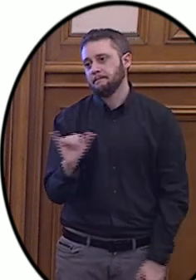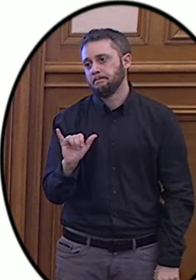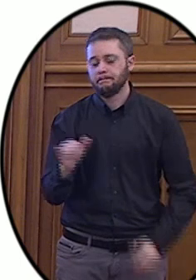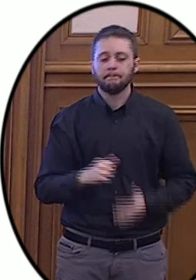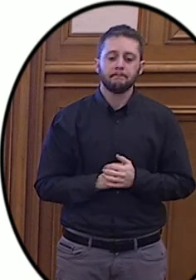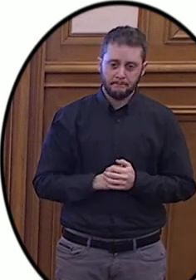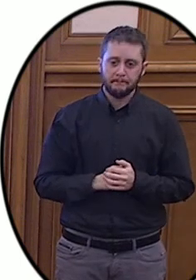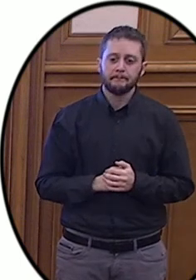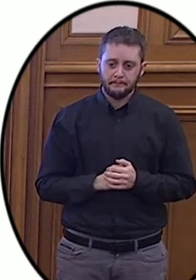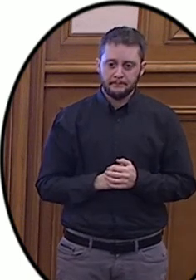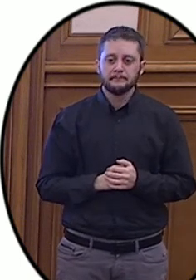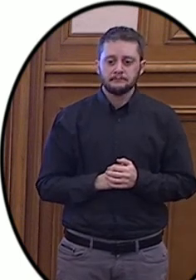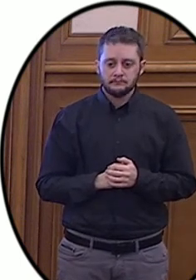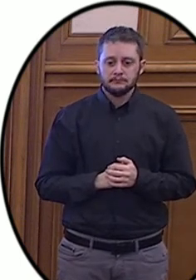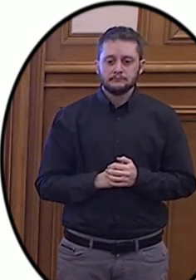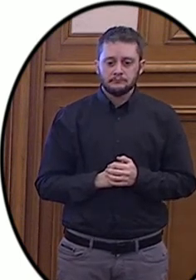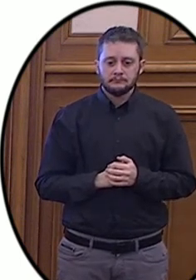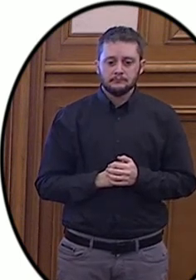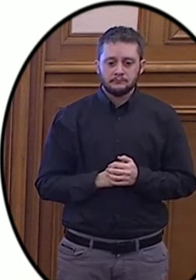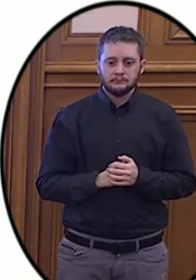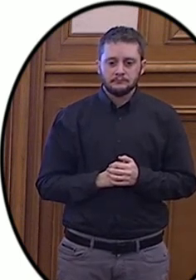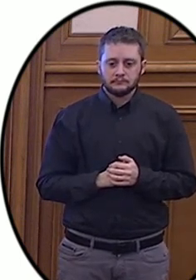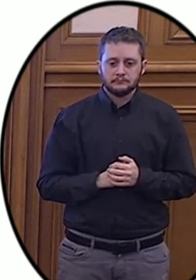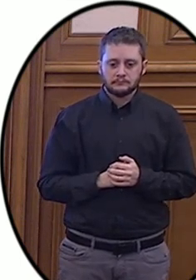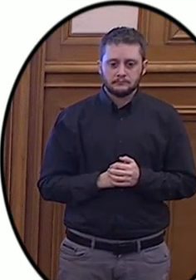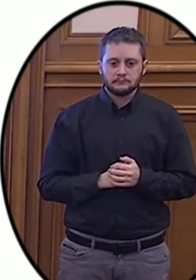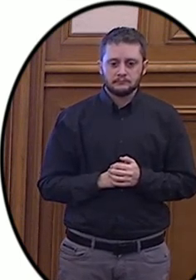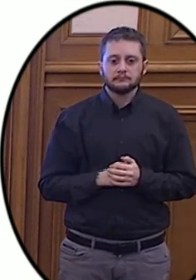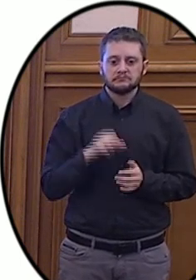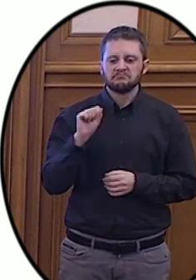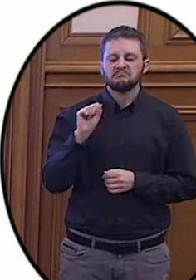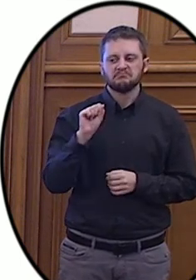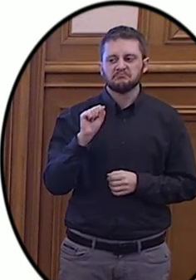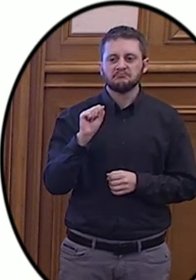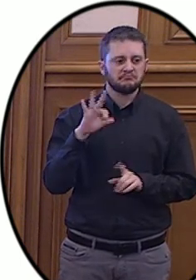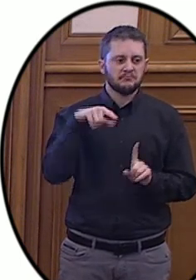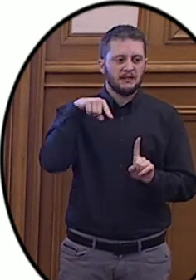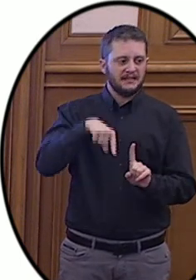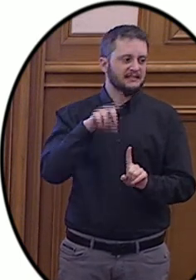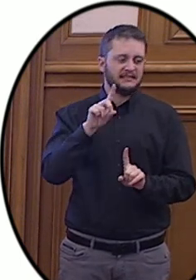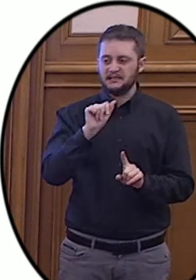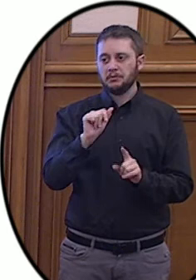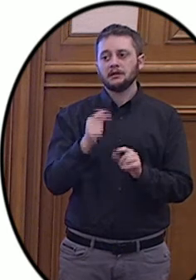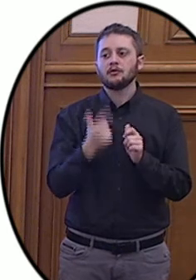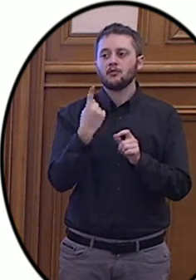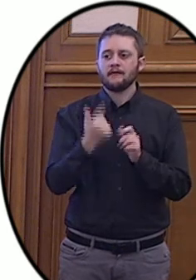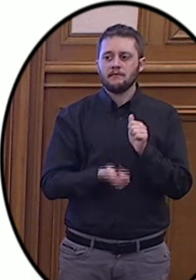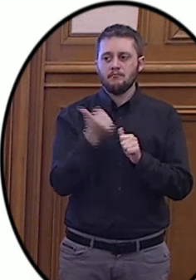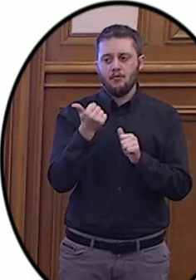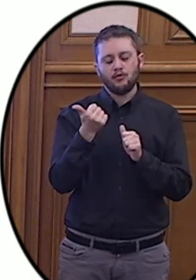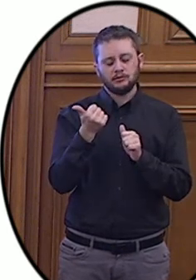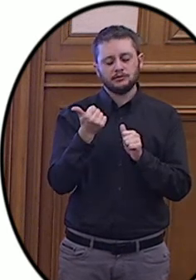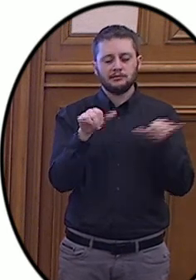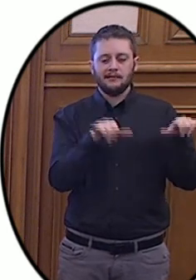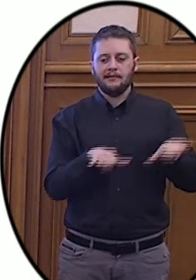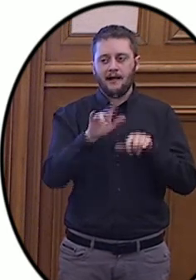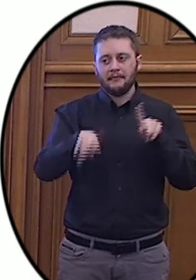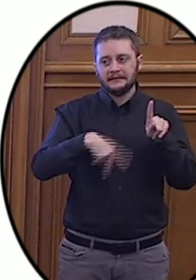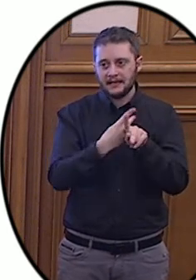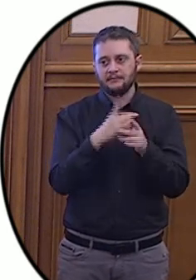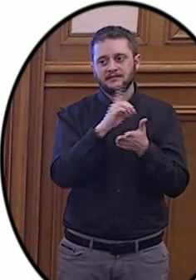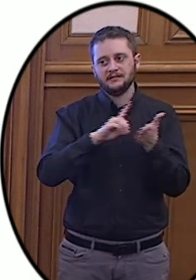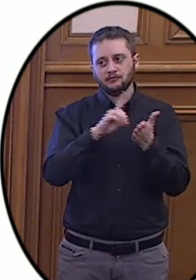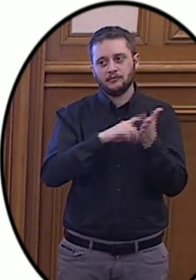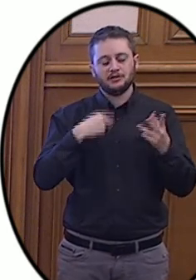is commonly one of the most prevalent types of discrimination that is alleged in our